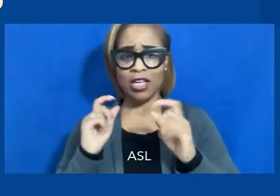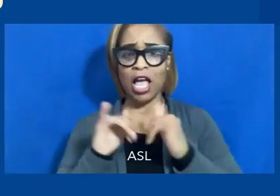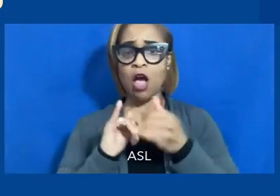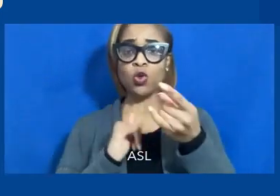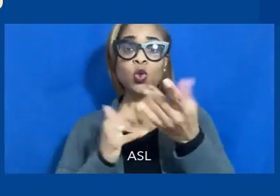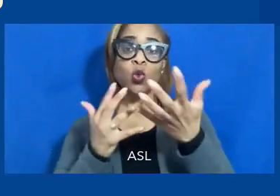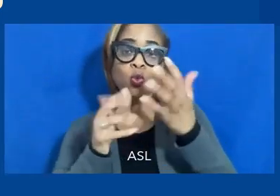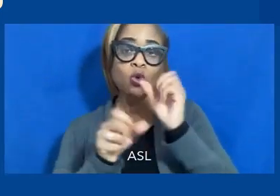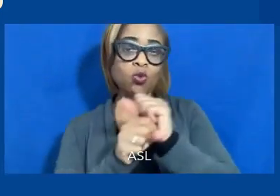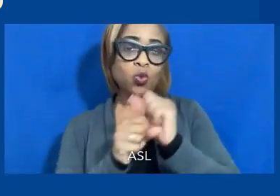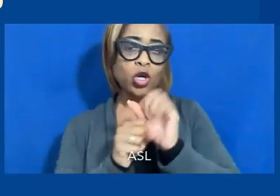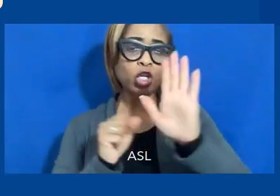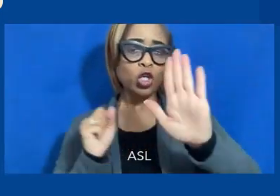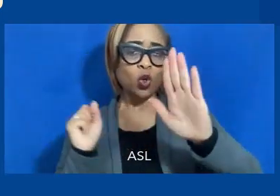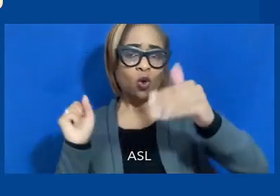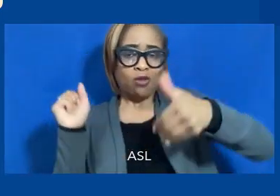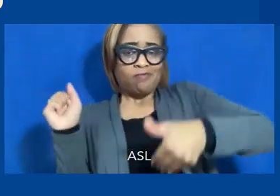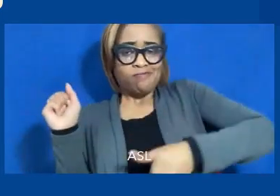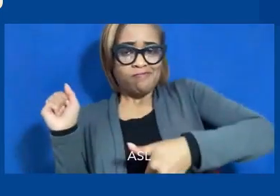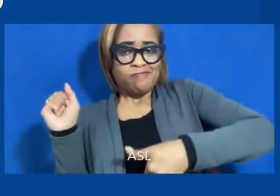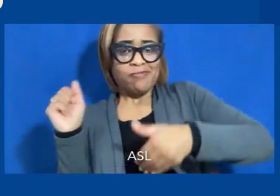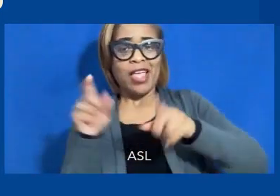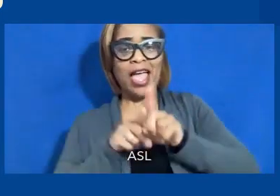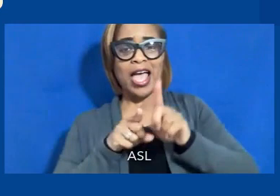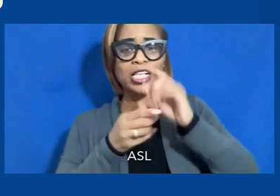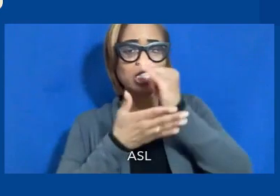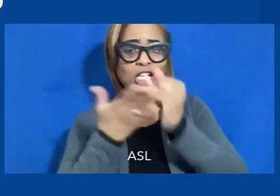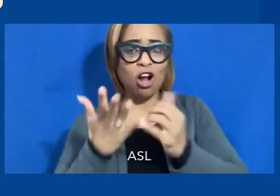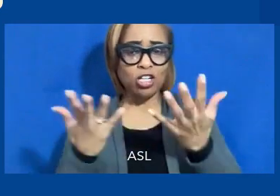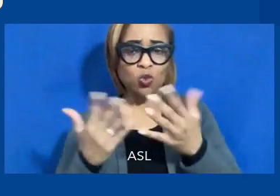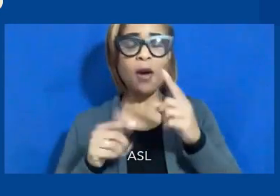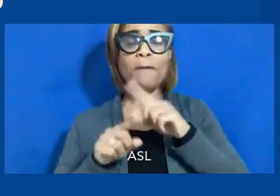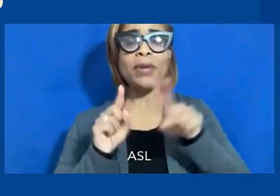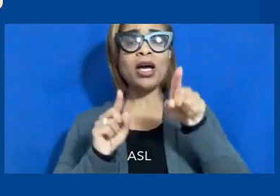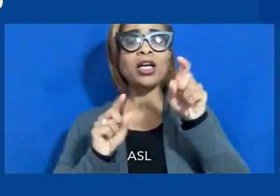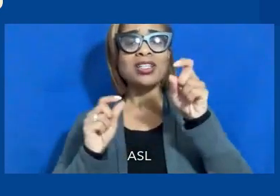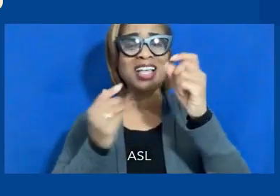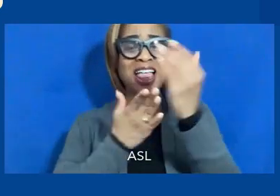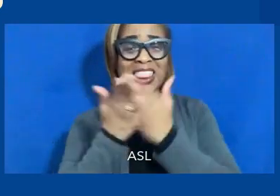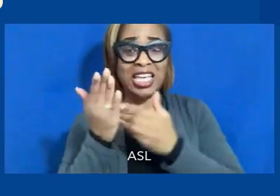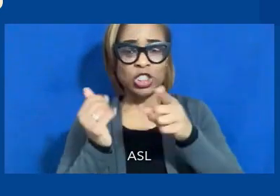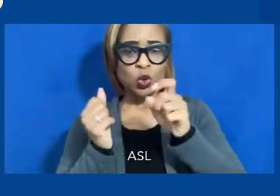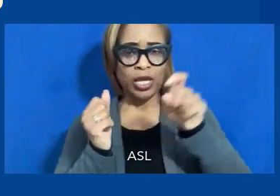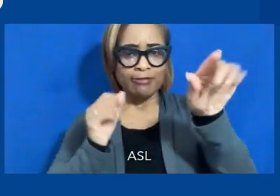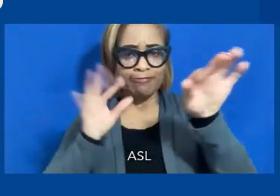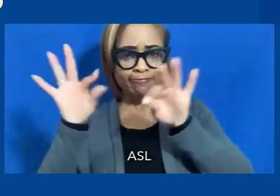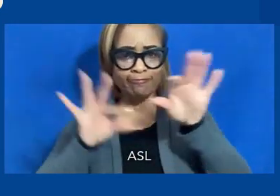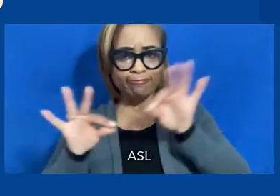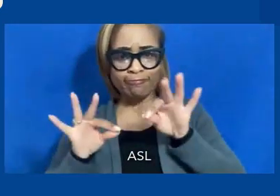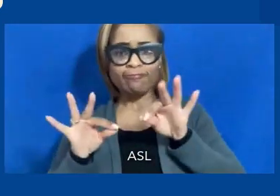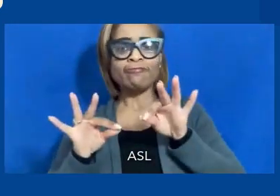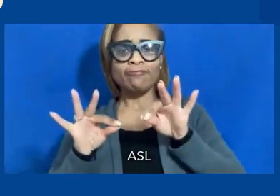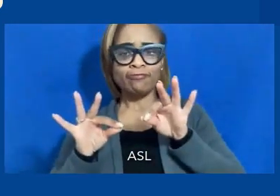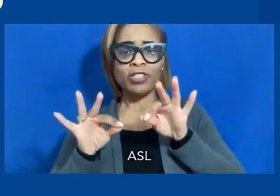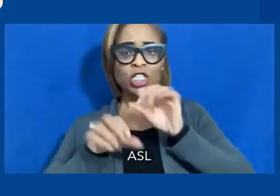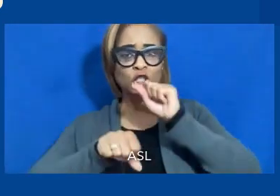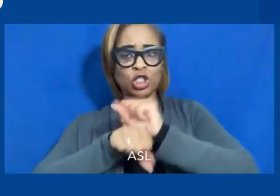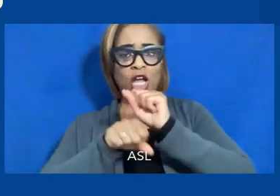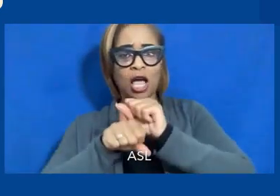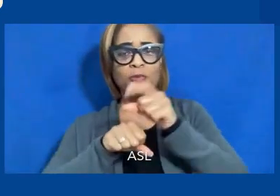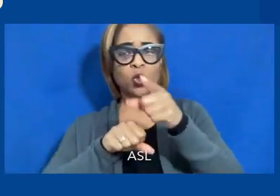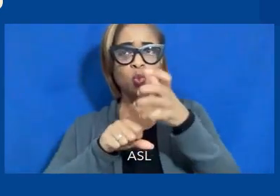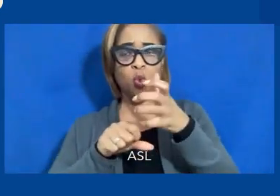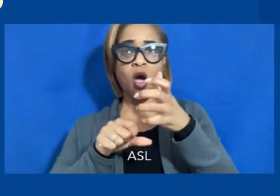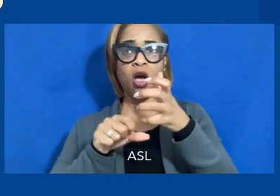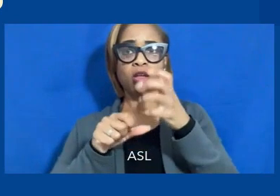your instincts are as an artist. But you can kind of cherry pick from that list to kind of build out the job that you want it to be.